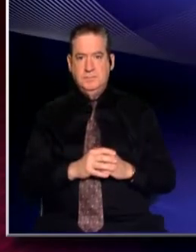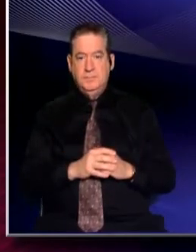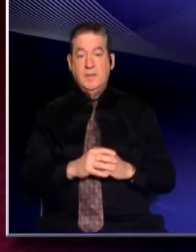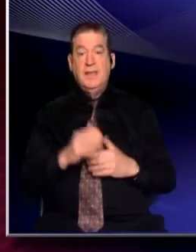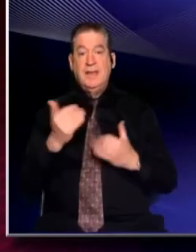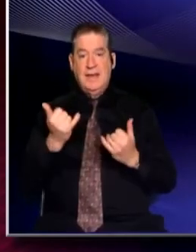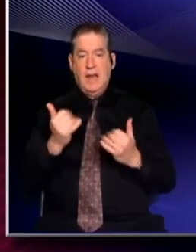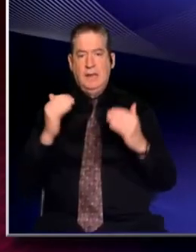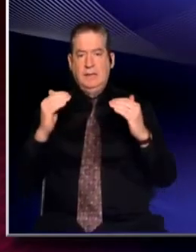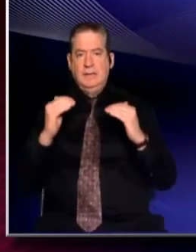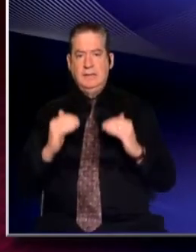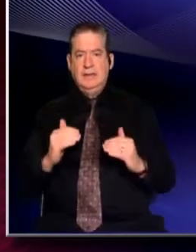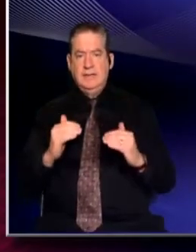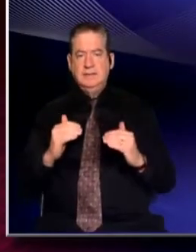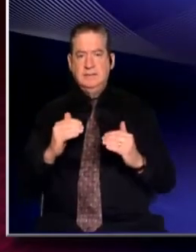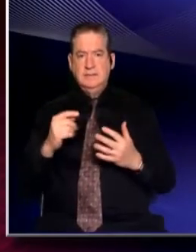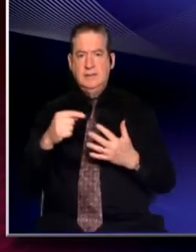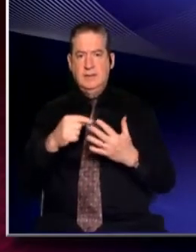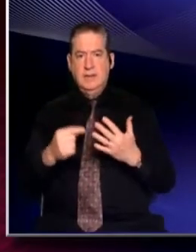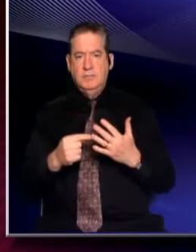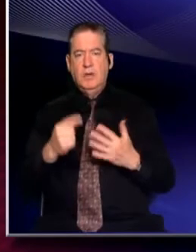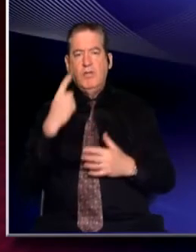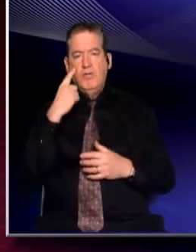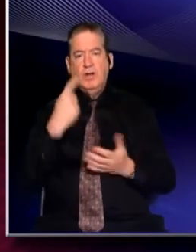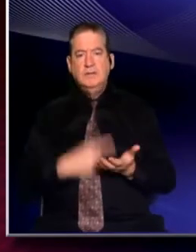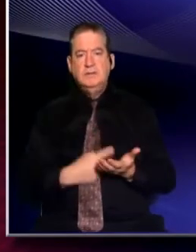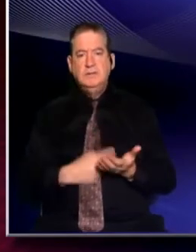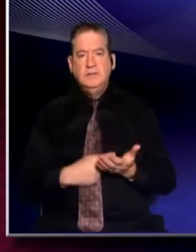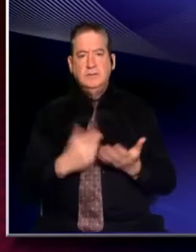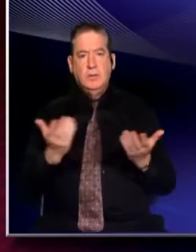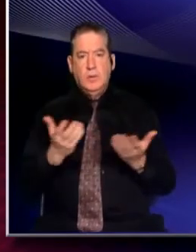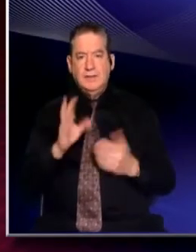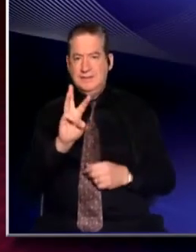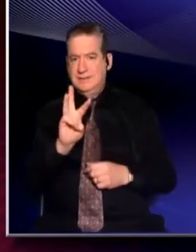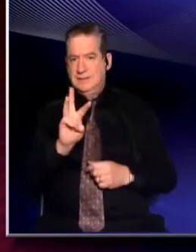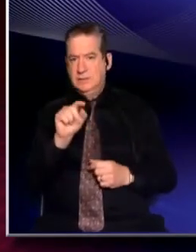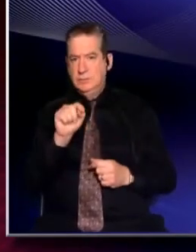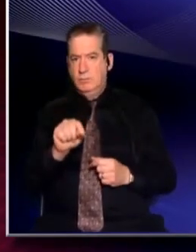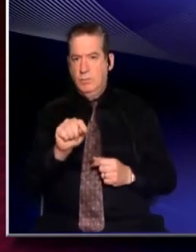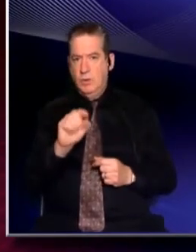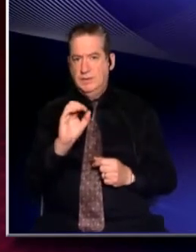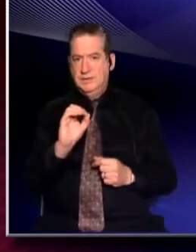So the next item for discussion is 6.01,